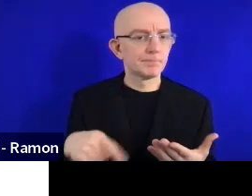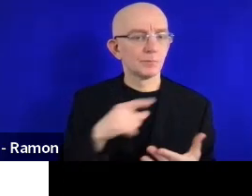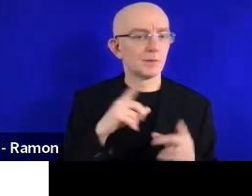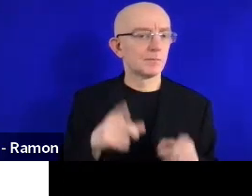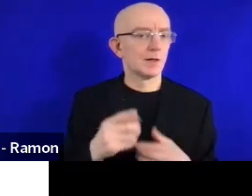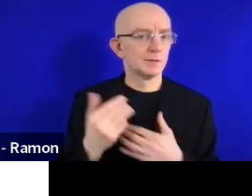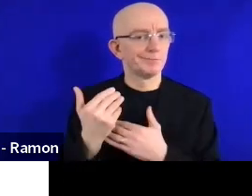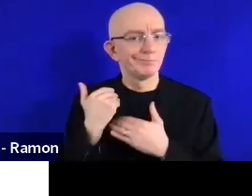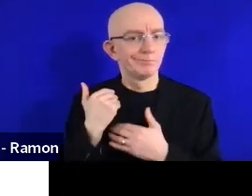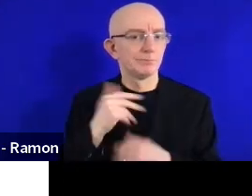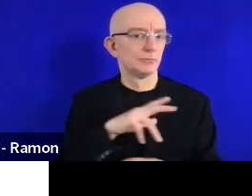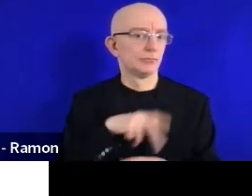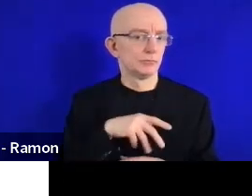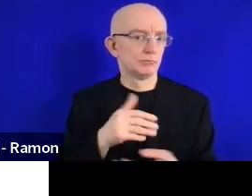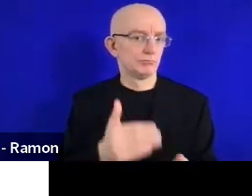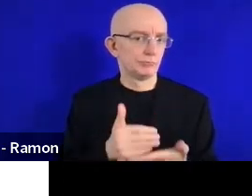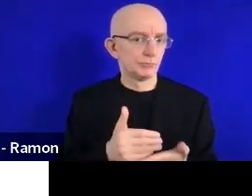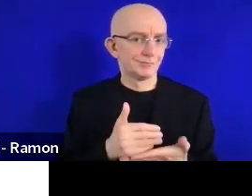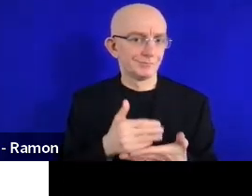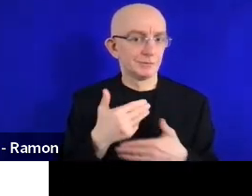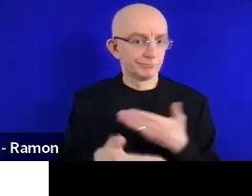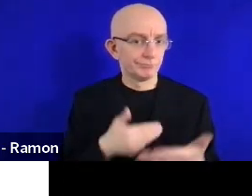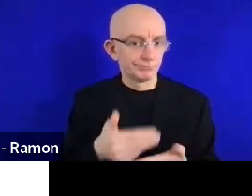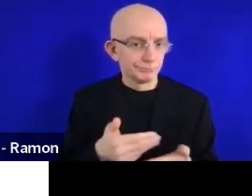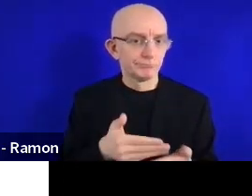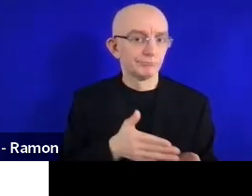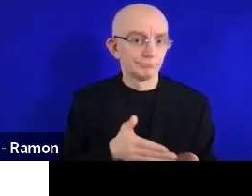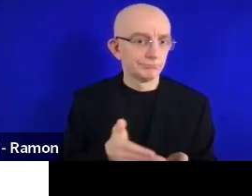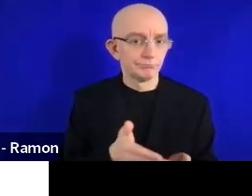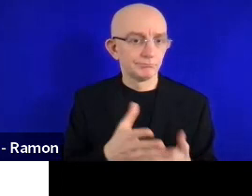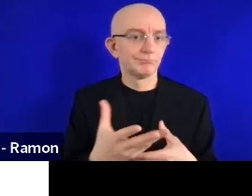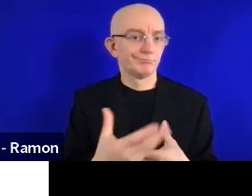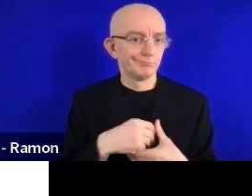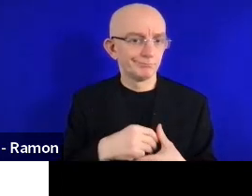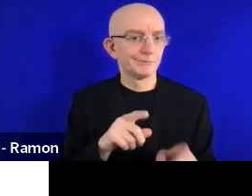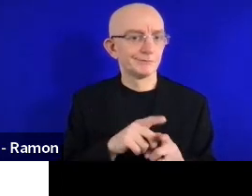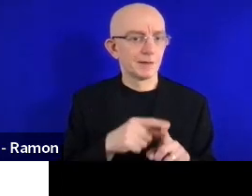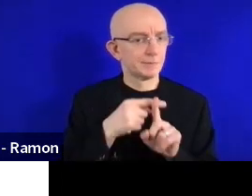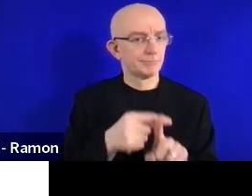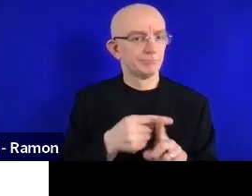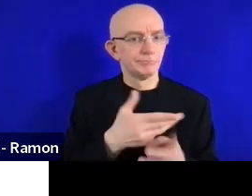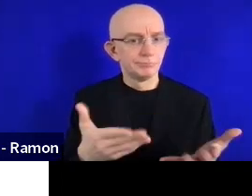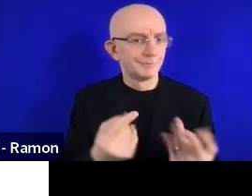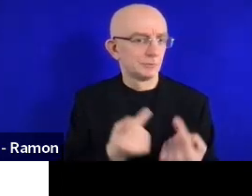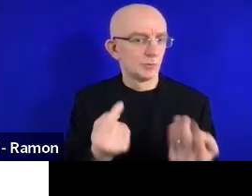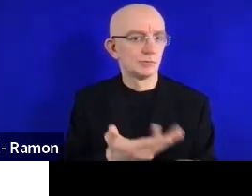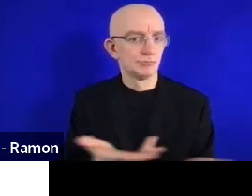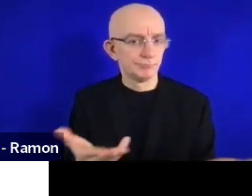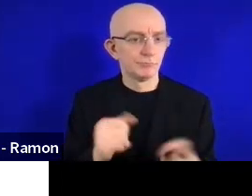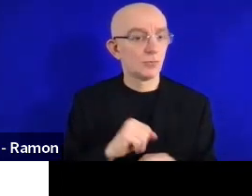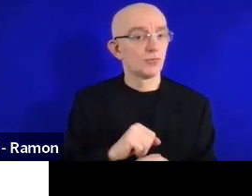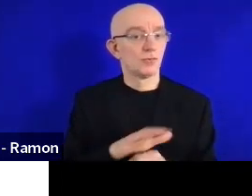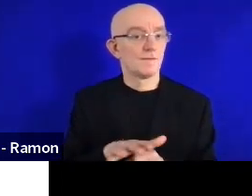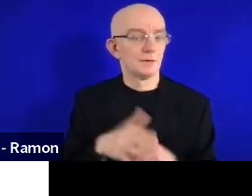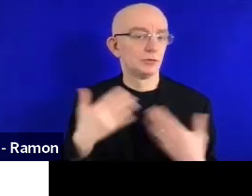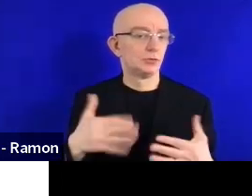in terms of targeting older persons and targeting persons with disabilities. We want also to introduce